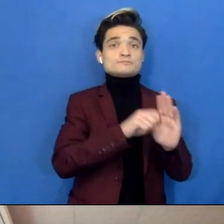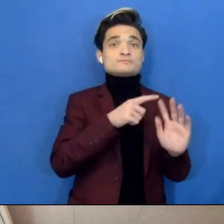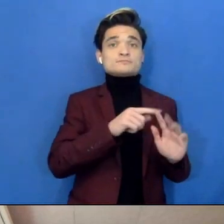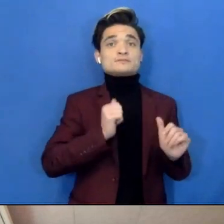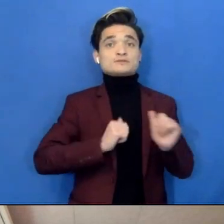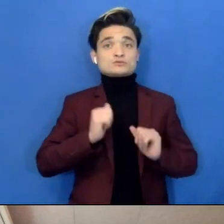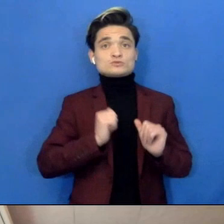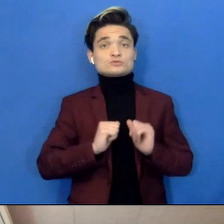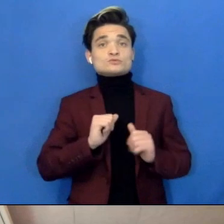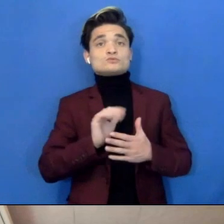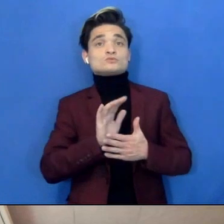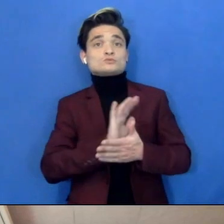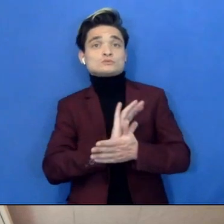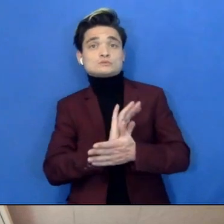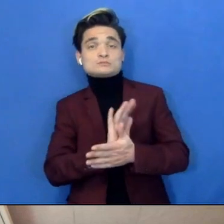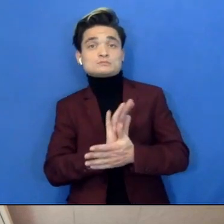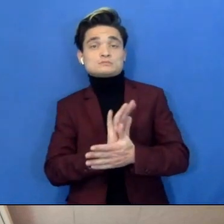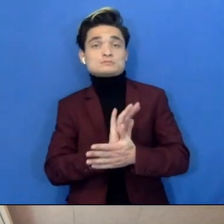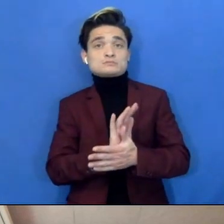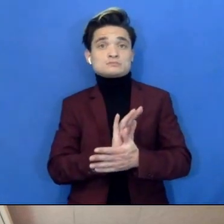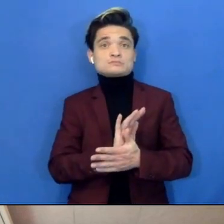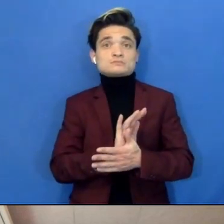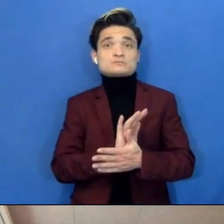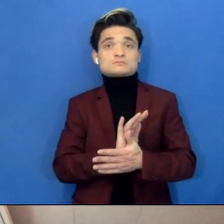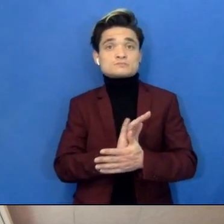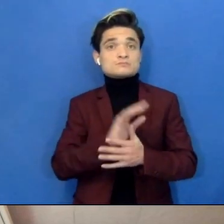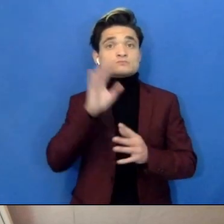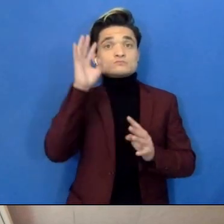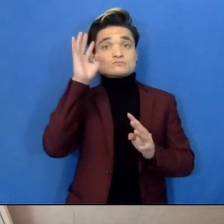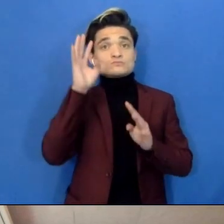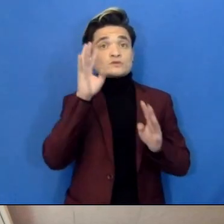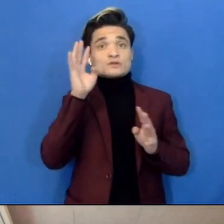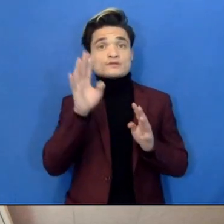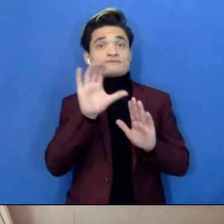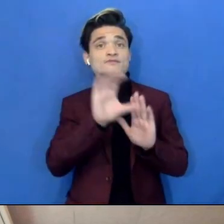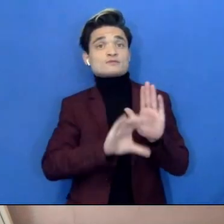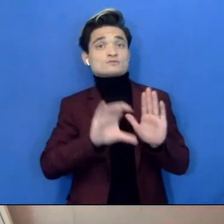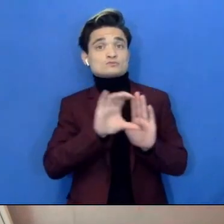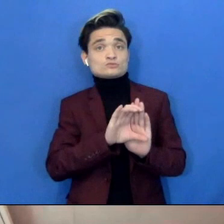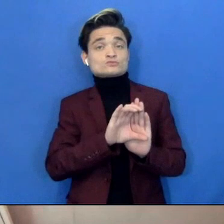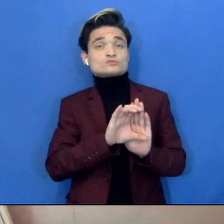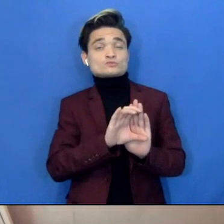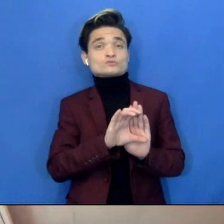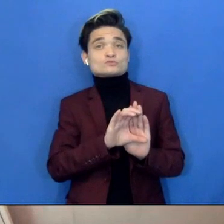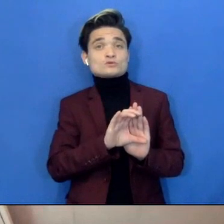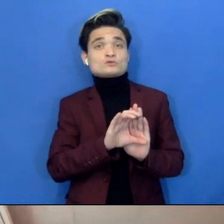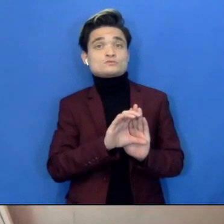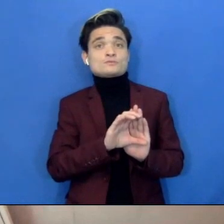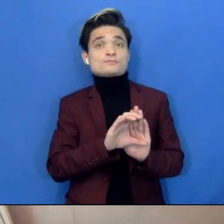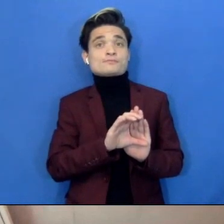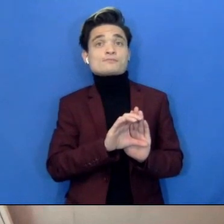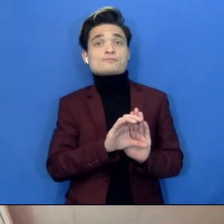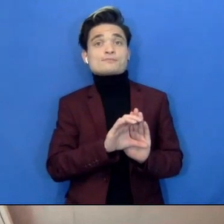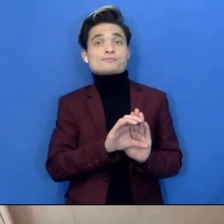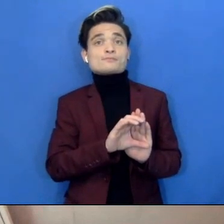where the creation of characters is also given by some physical cues, like